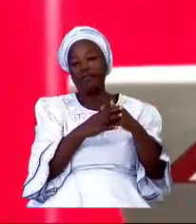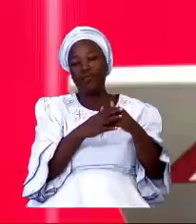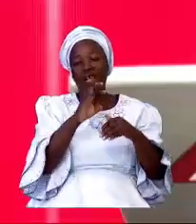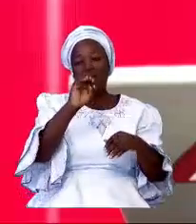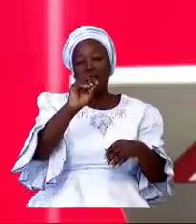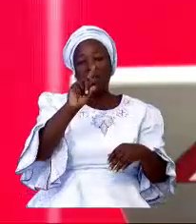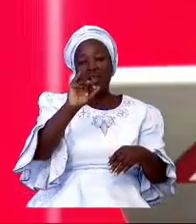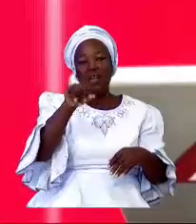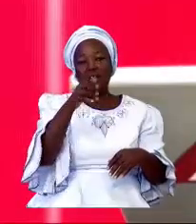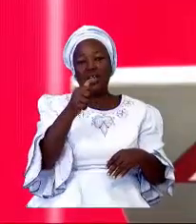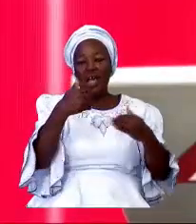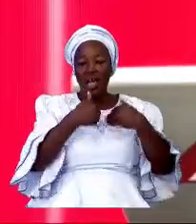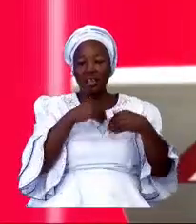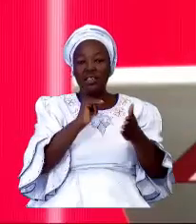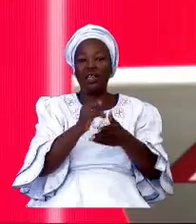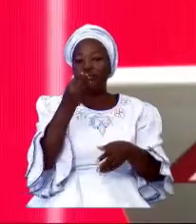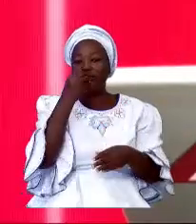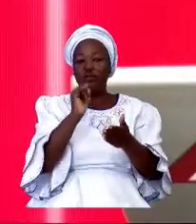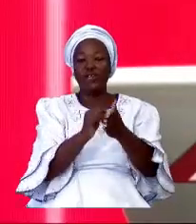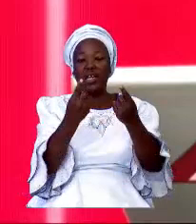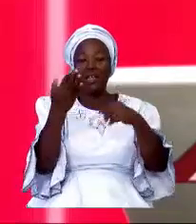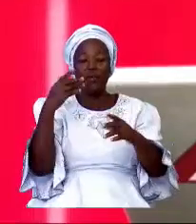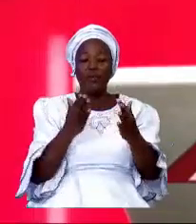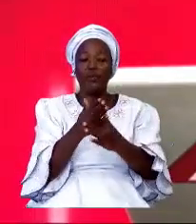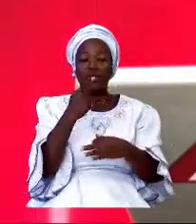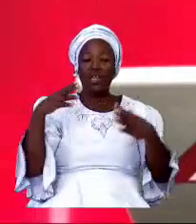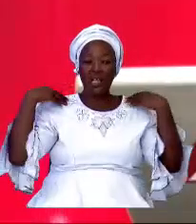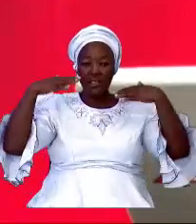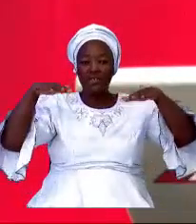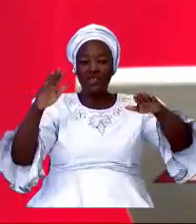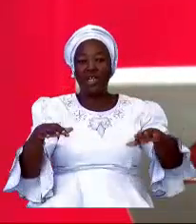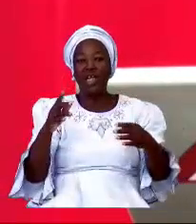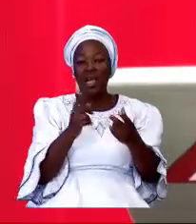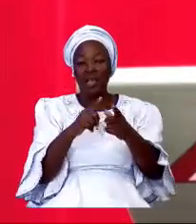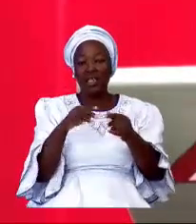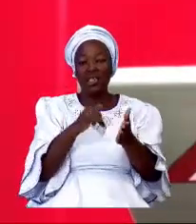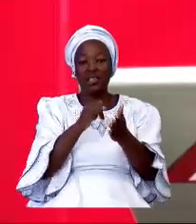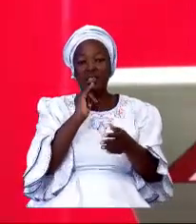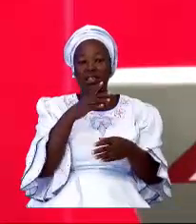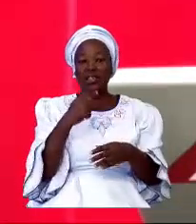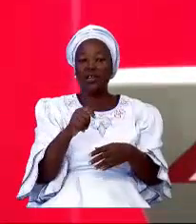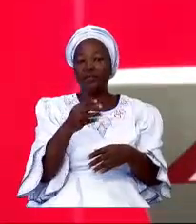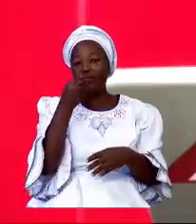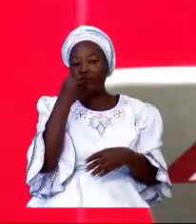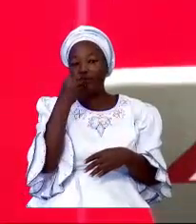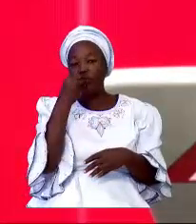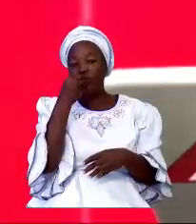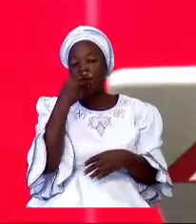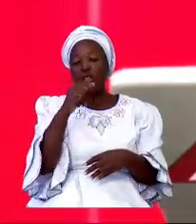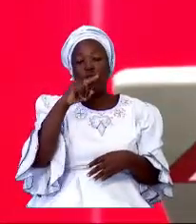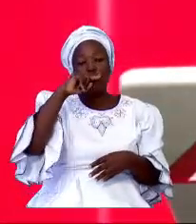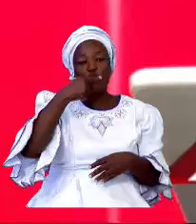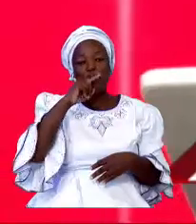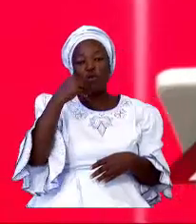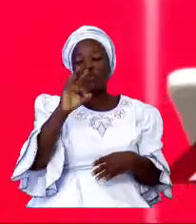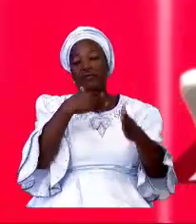heaven." Elijah had that food that came through the angel,